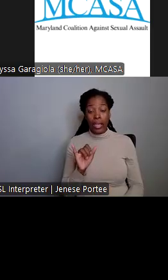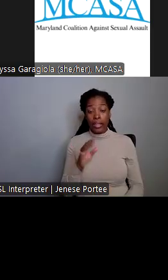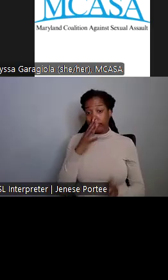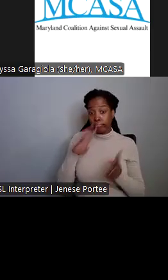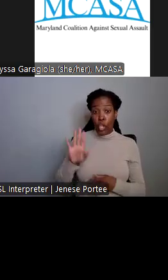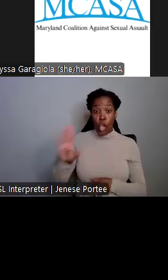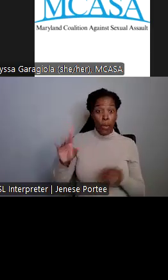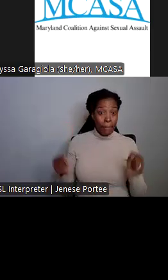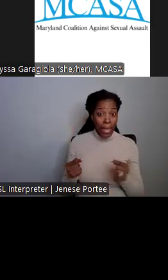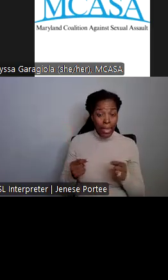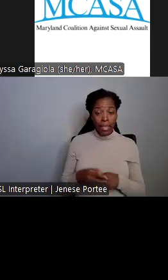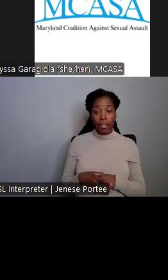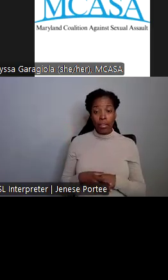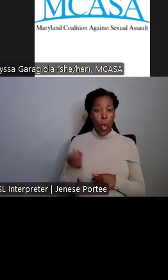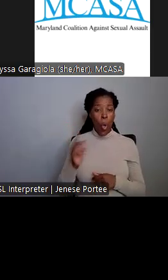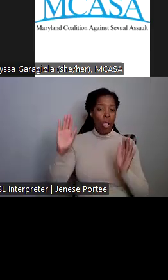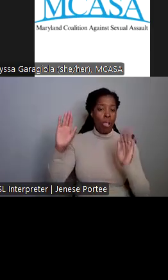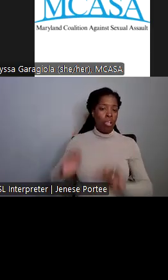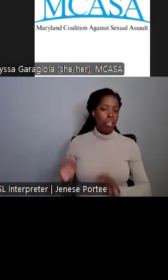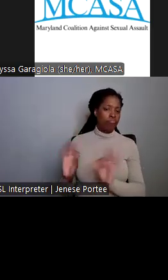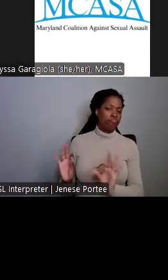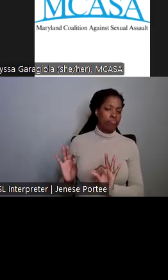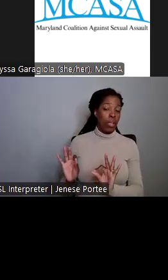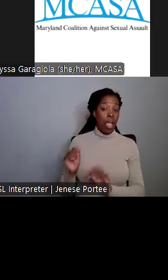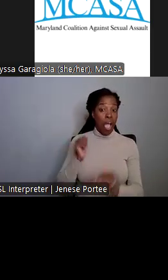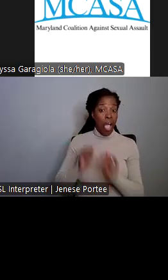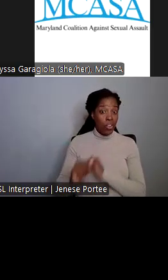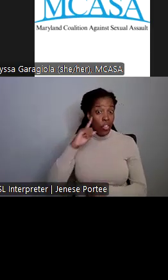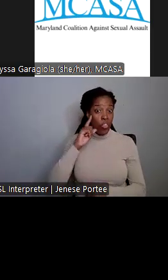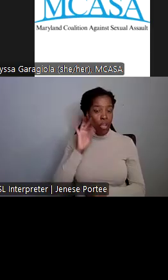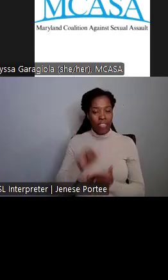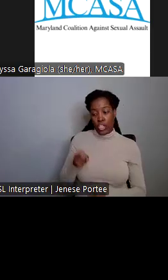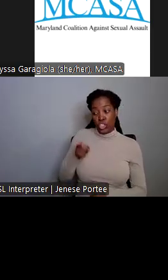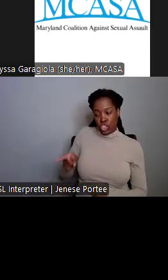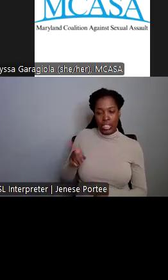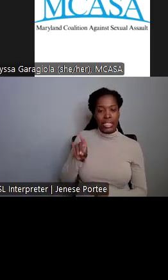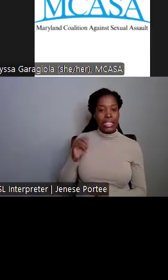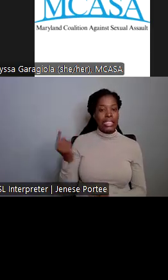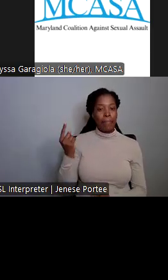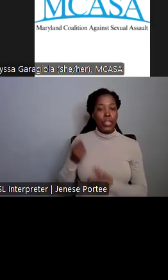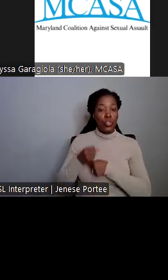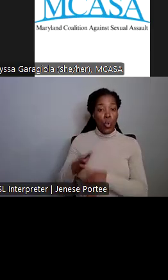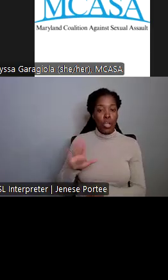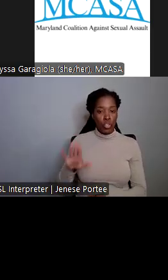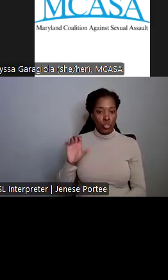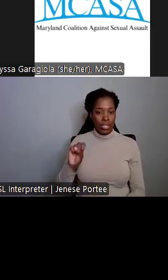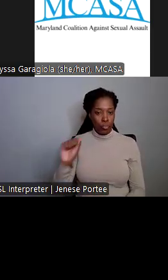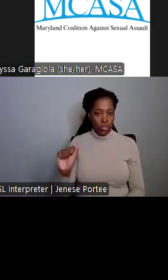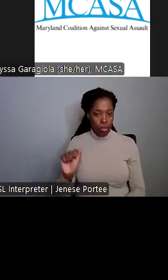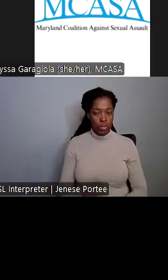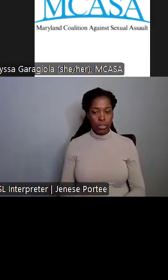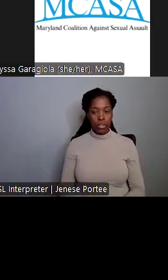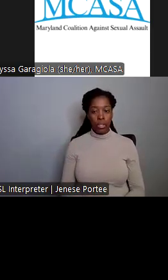or downplaying it under the ideology that she did something to cause her sexual assault. And as we know, sexual assault is never